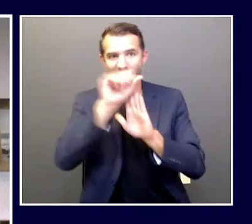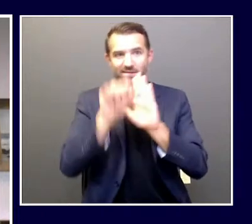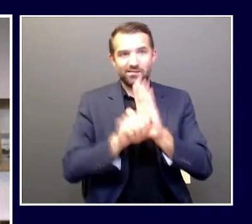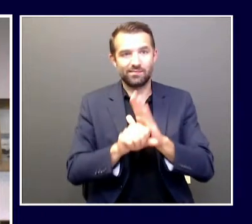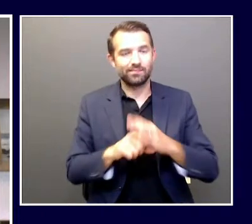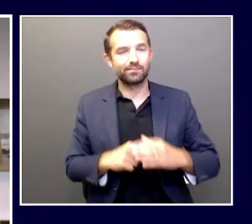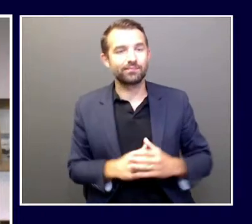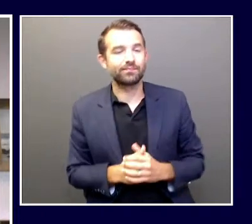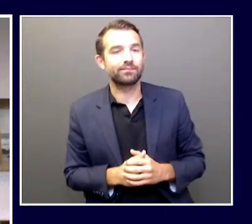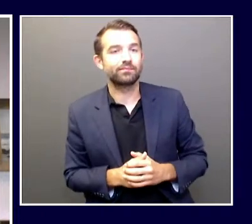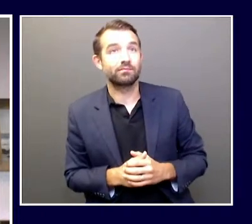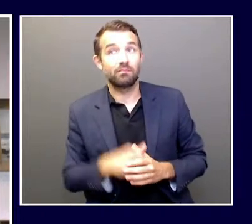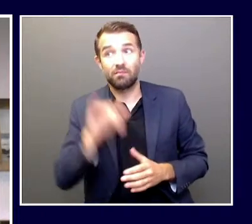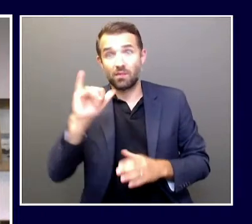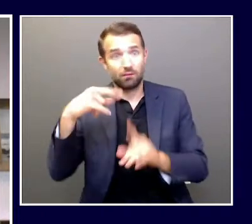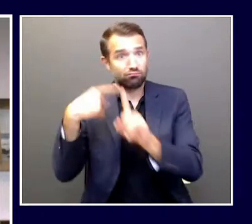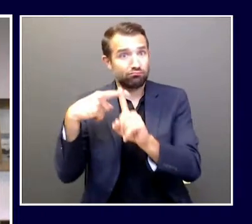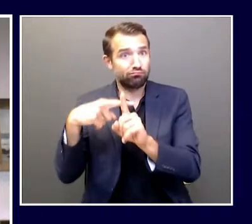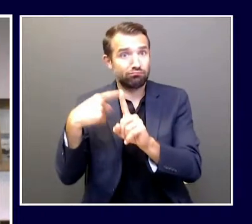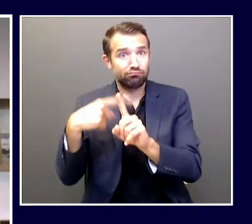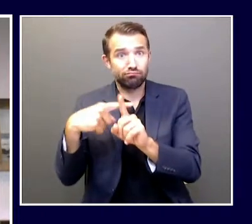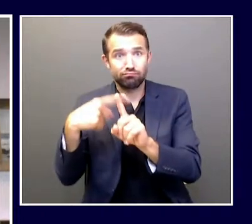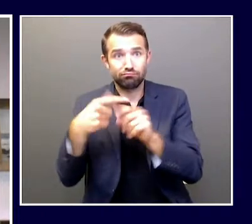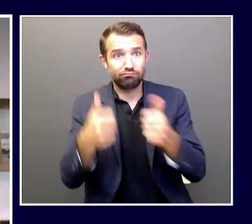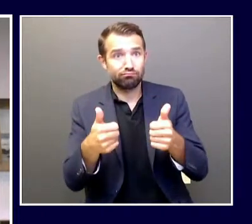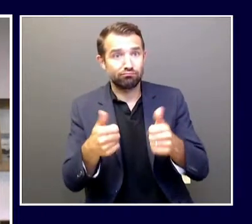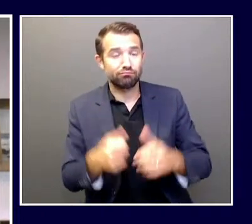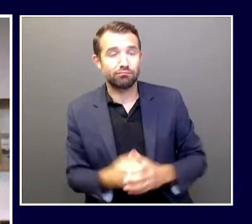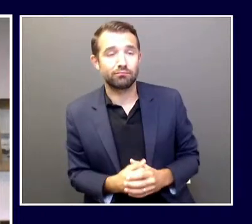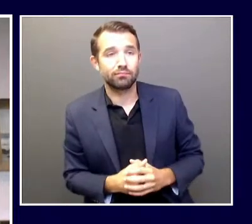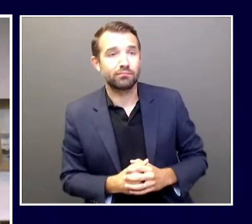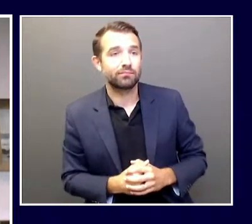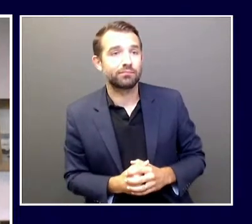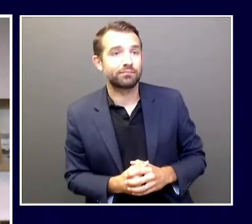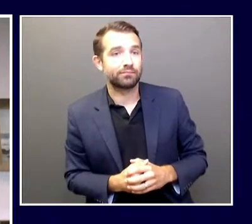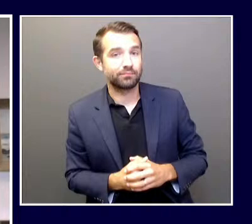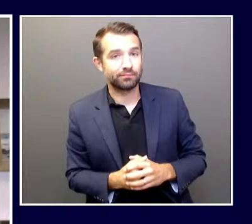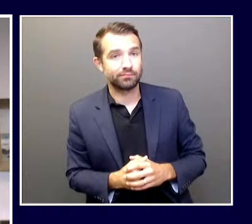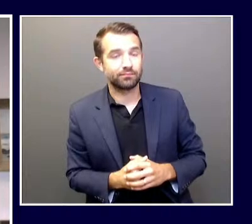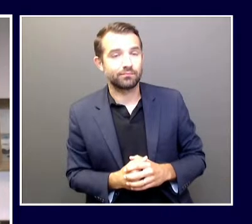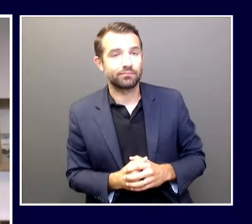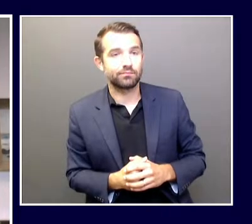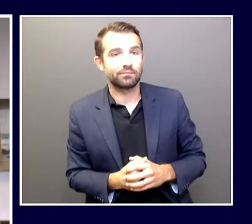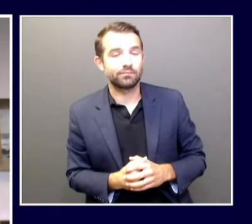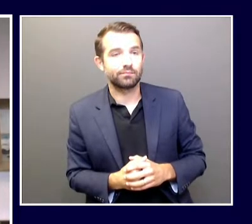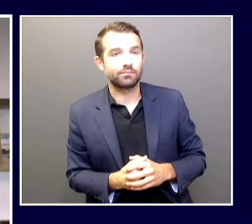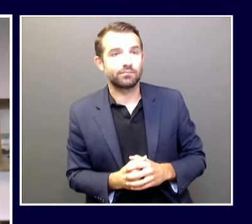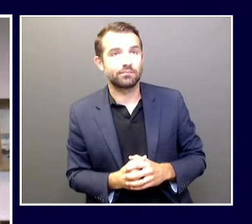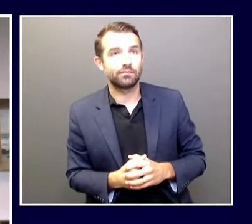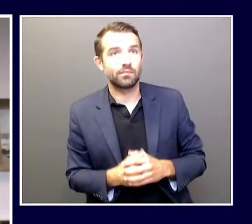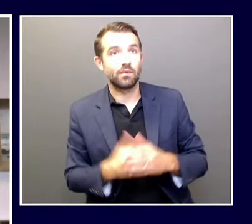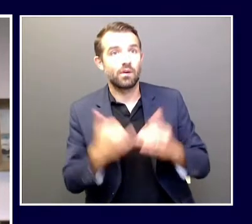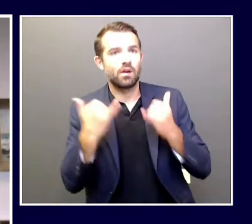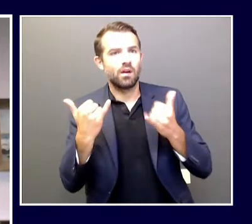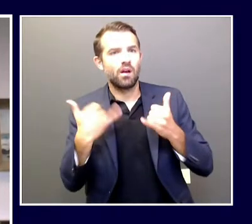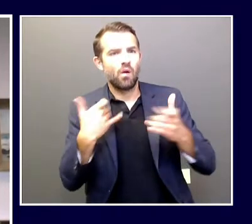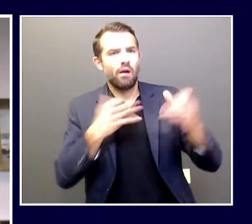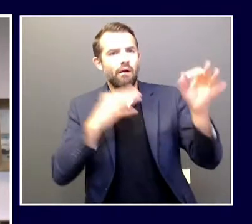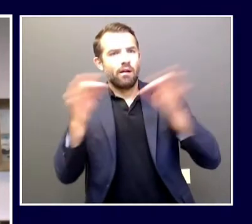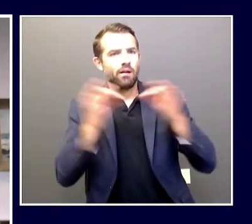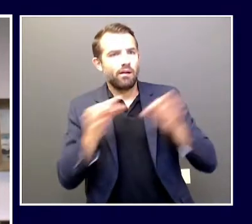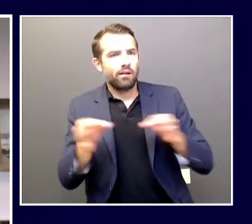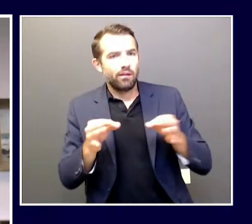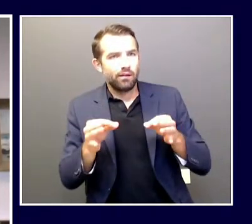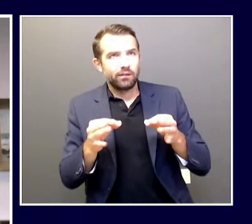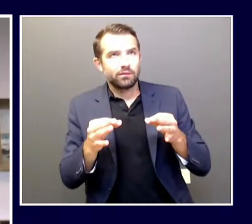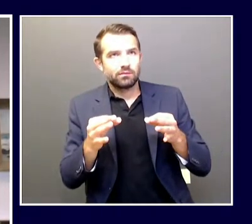sign that we're continuing to make progress. I'd like to take a moment now to talk about some other things that have changed on the